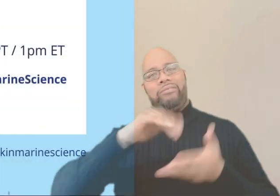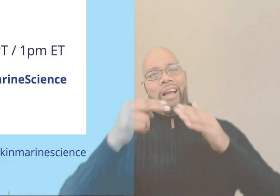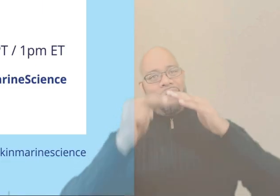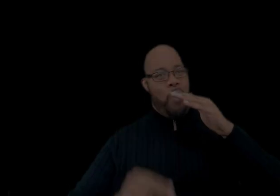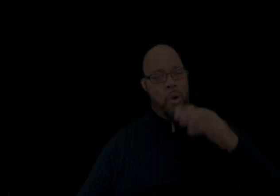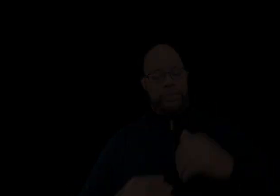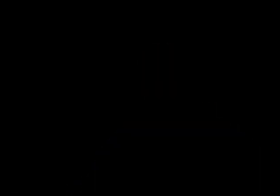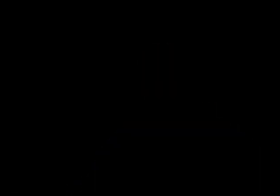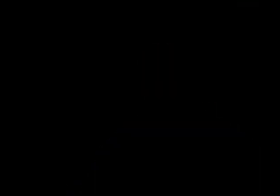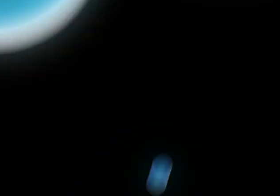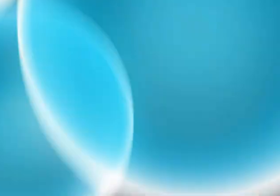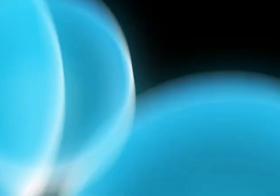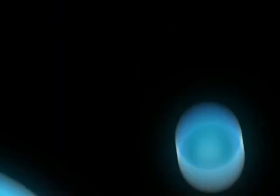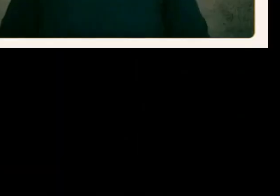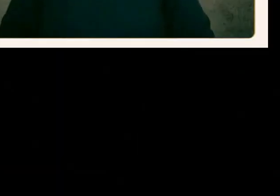falls.